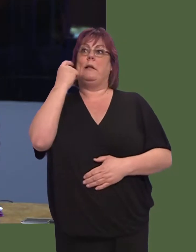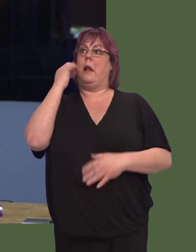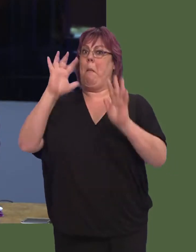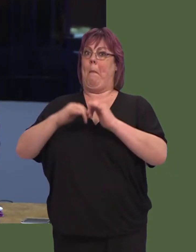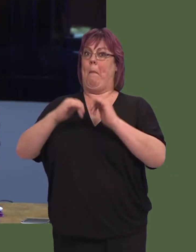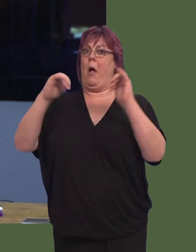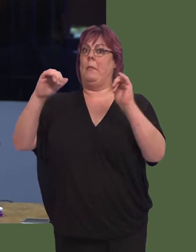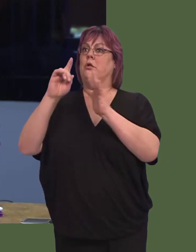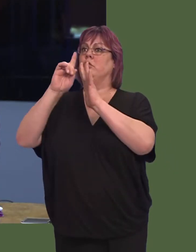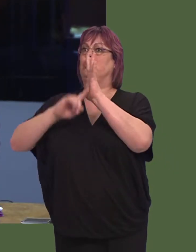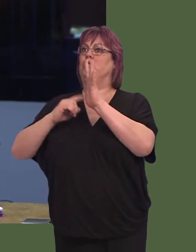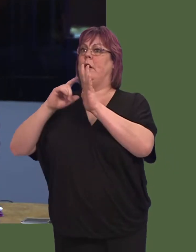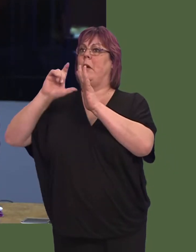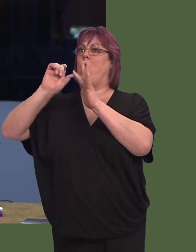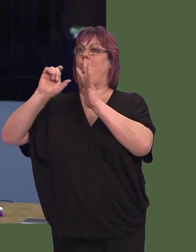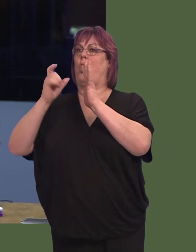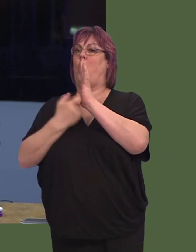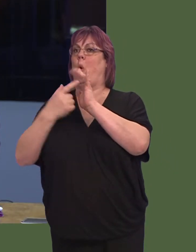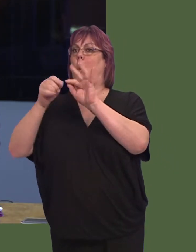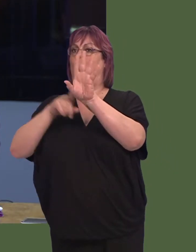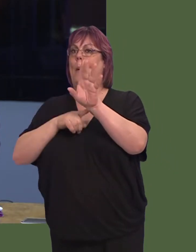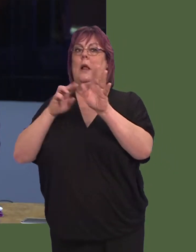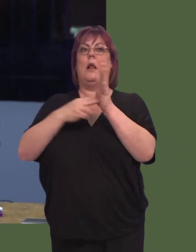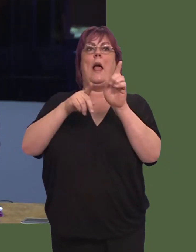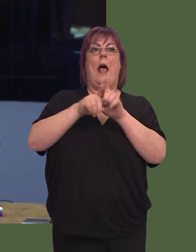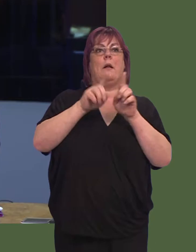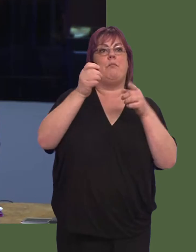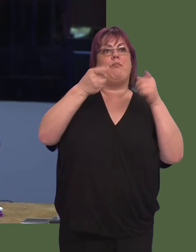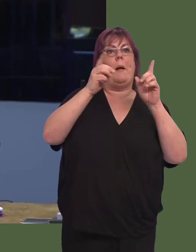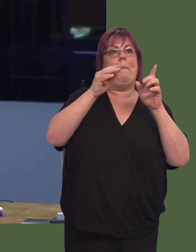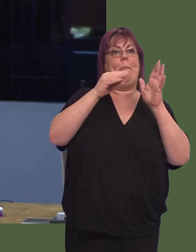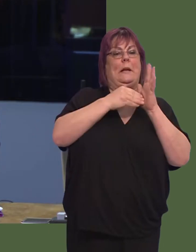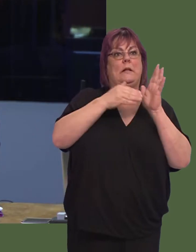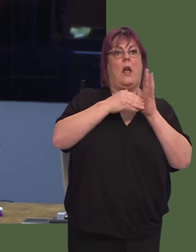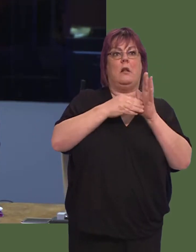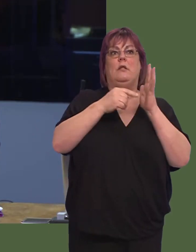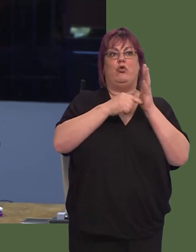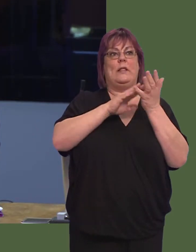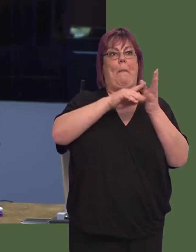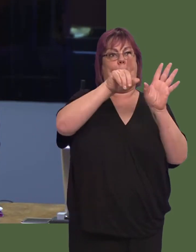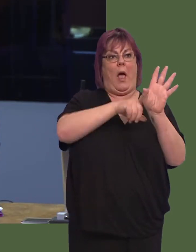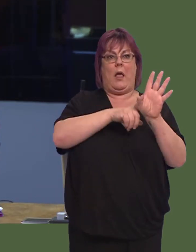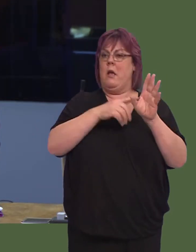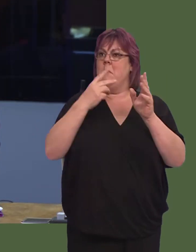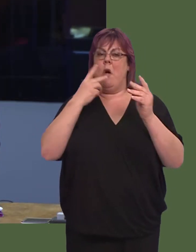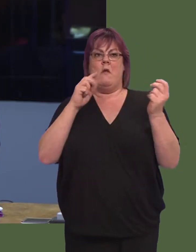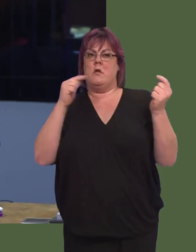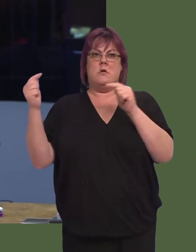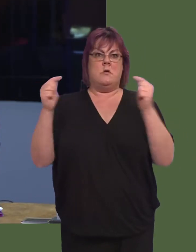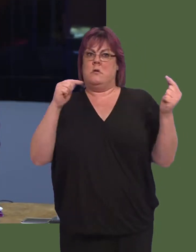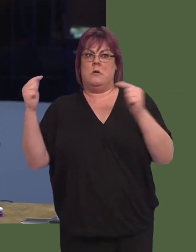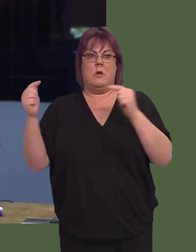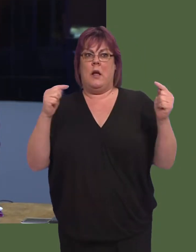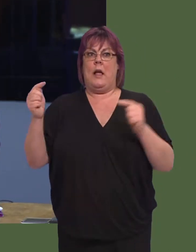Commons yesterday by Jeremy Corbyn and the Prime Minister fell well below the level of events. Chris Leslie, a former Labour Shadow Chancellor, said it